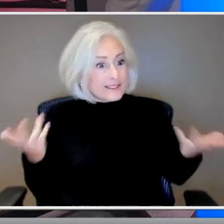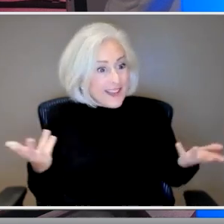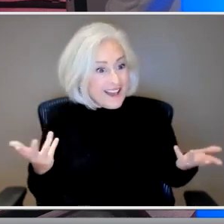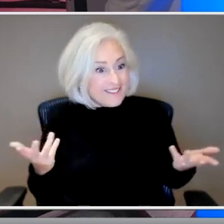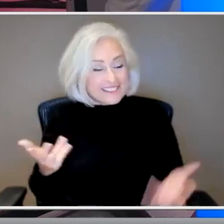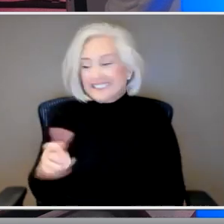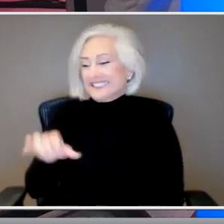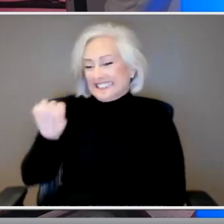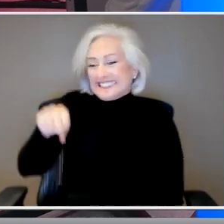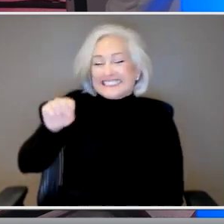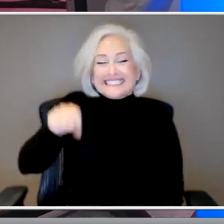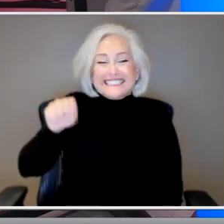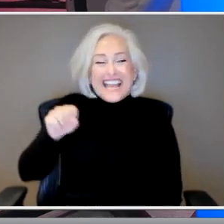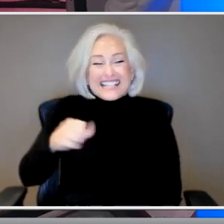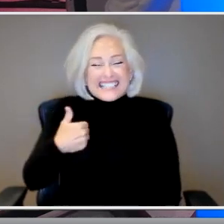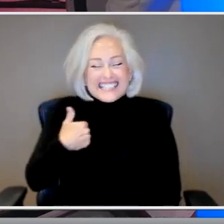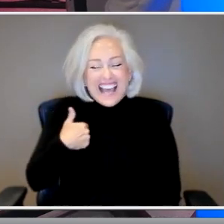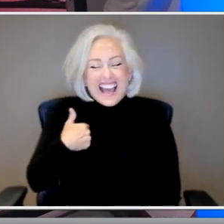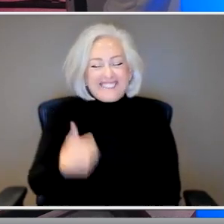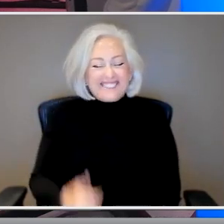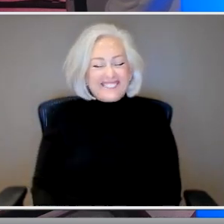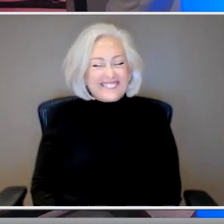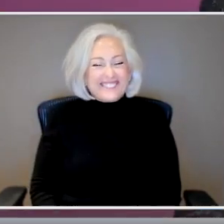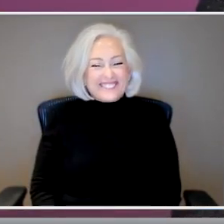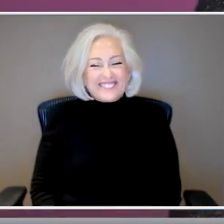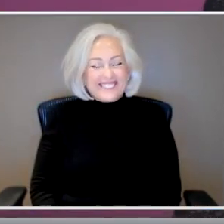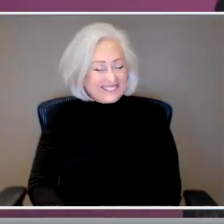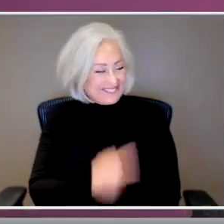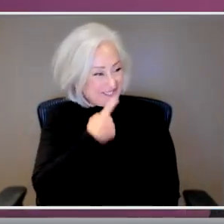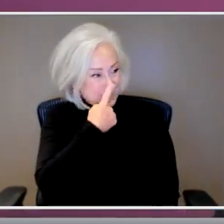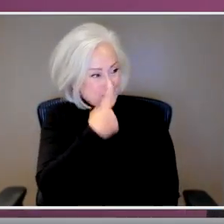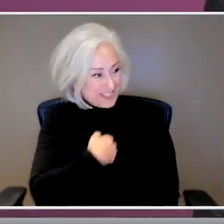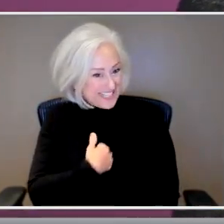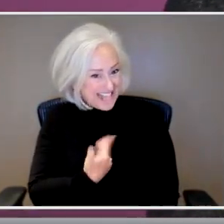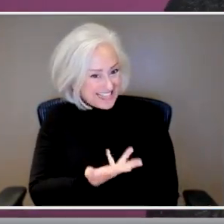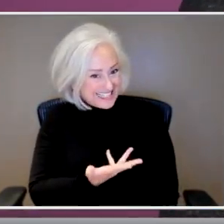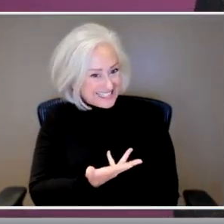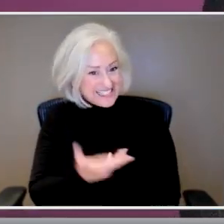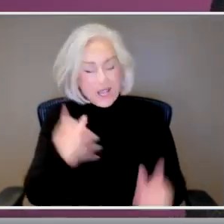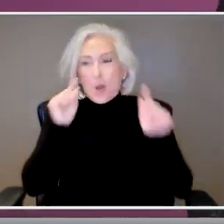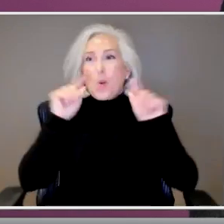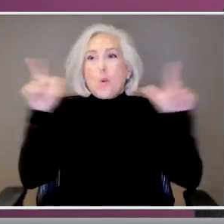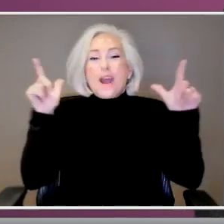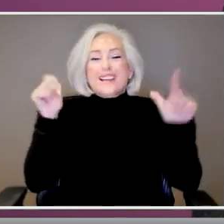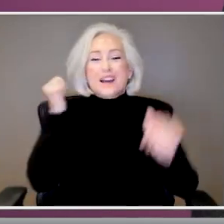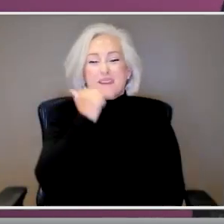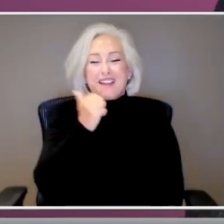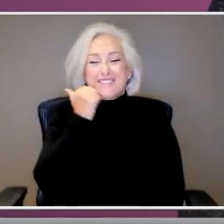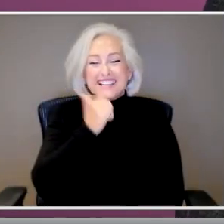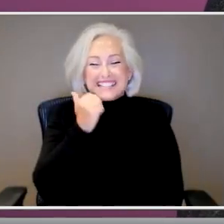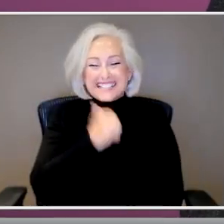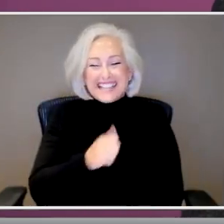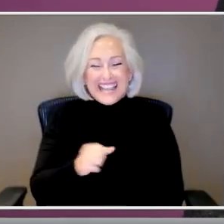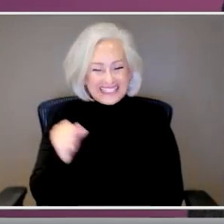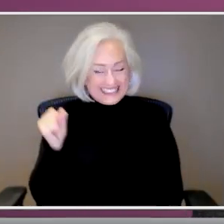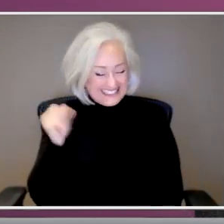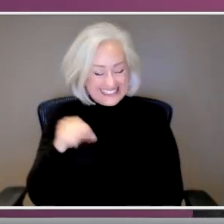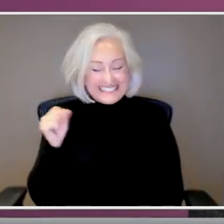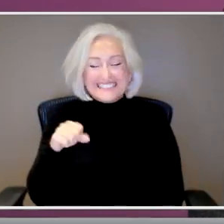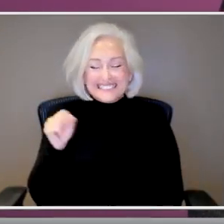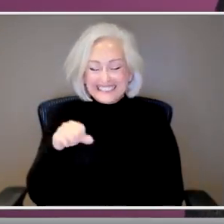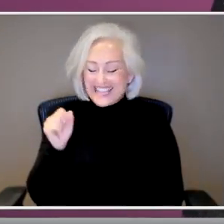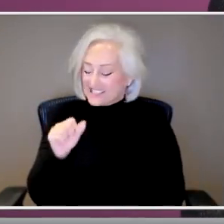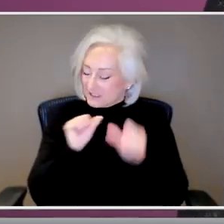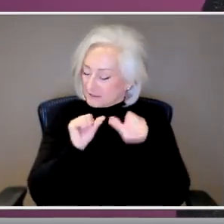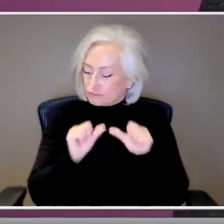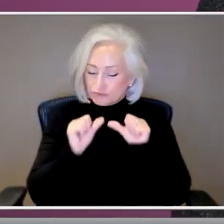Yeah, I do. Yeah. You want to share Wake them? up every day. Oh, just keep living a good life. Yeah. Just keep doing what I'm